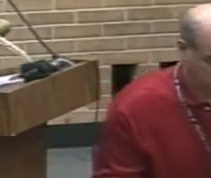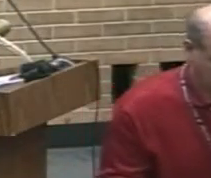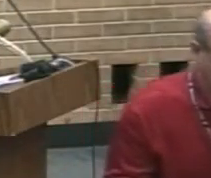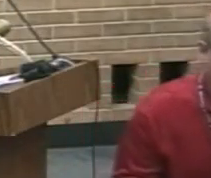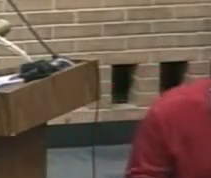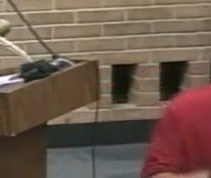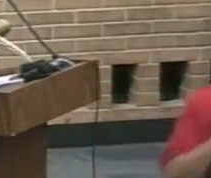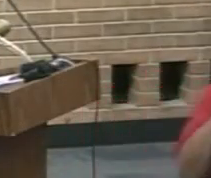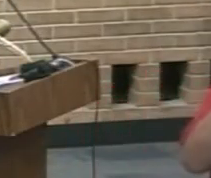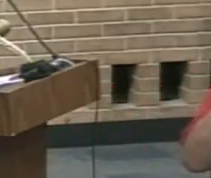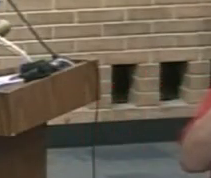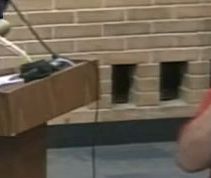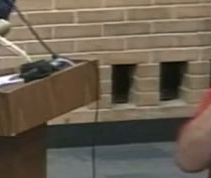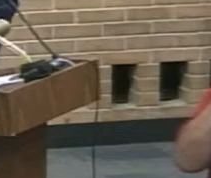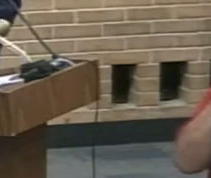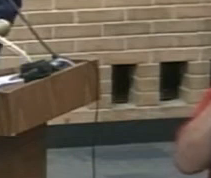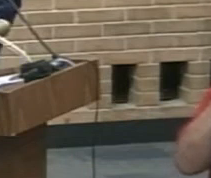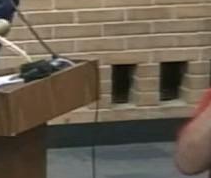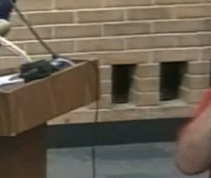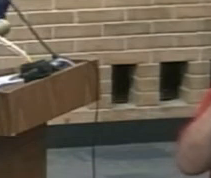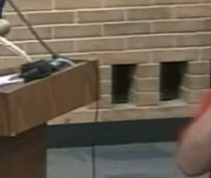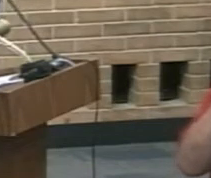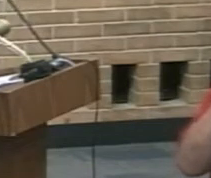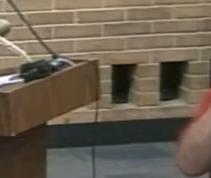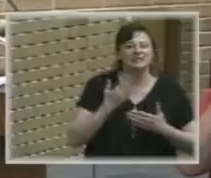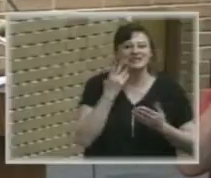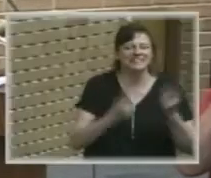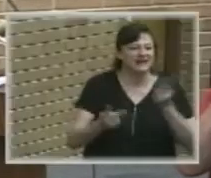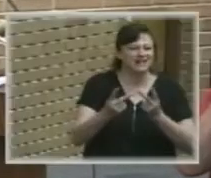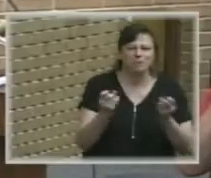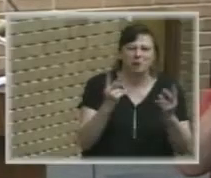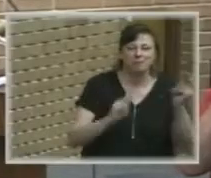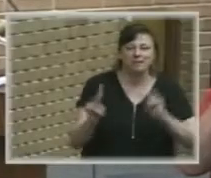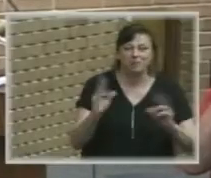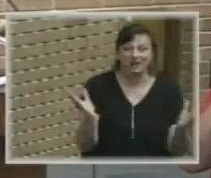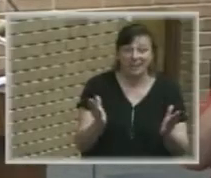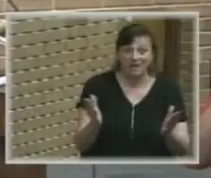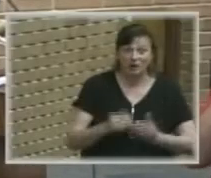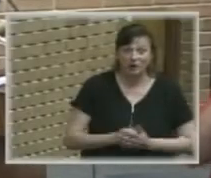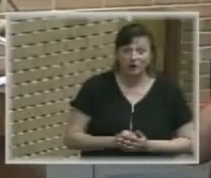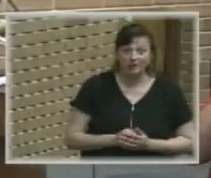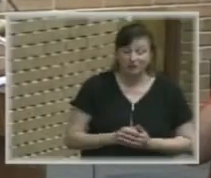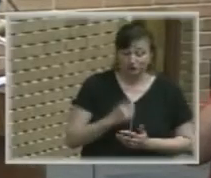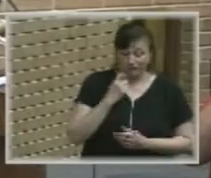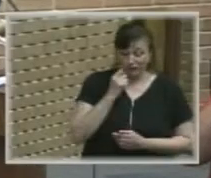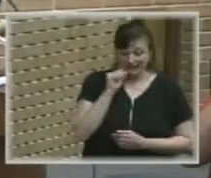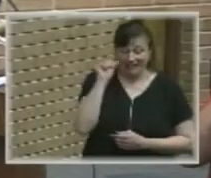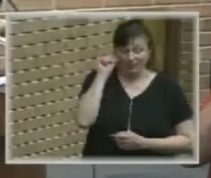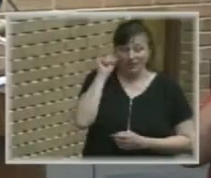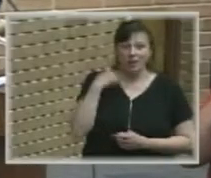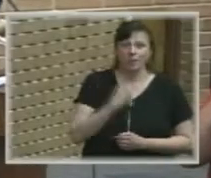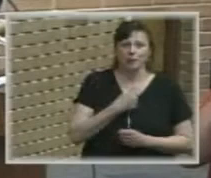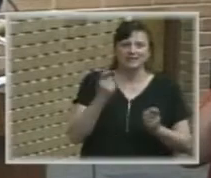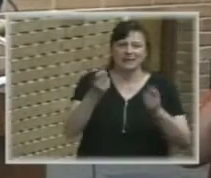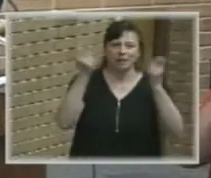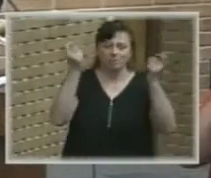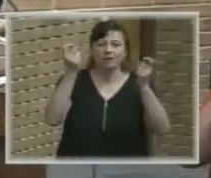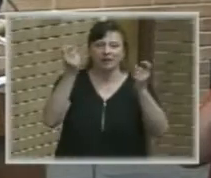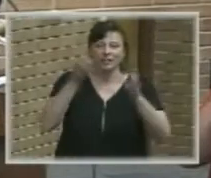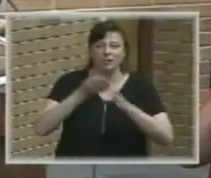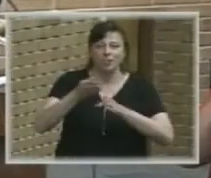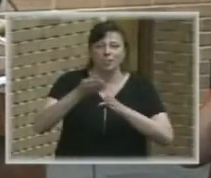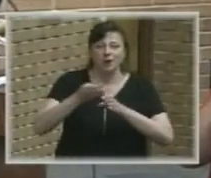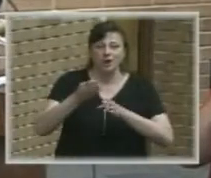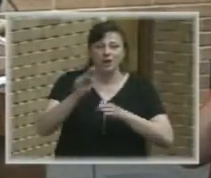such a full room and such a full house. Just yesterday, we celebrated the career of Police Chief Mark